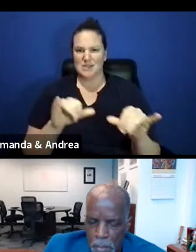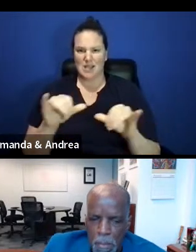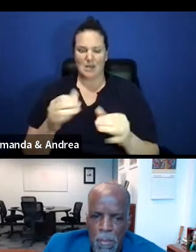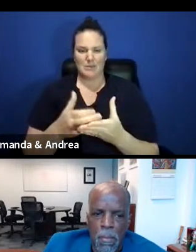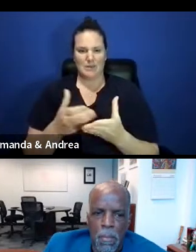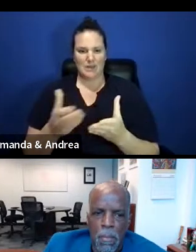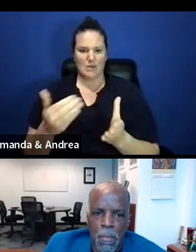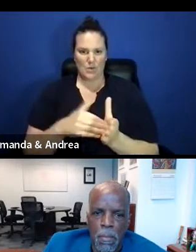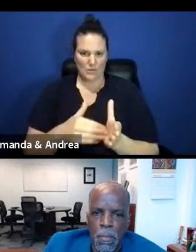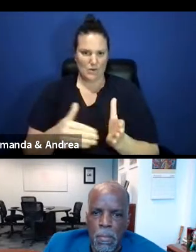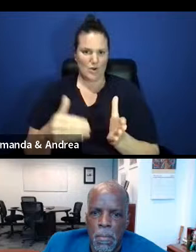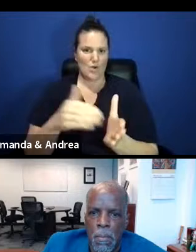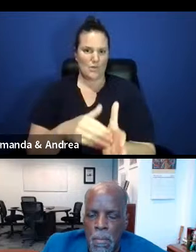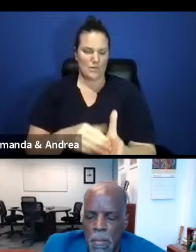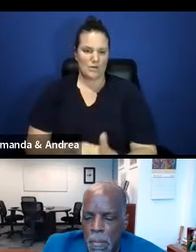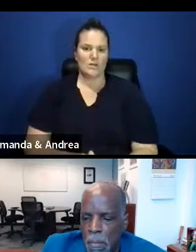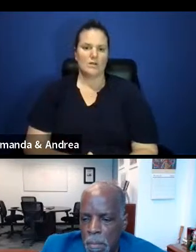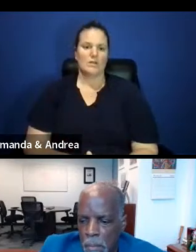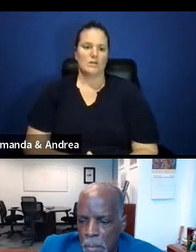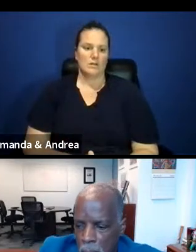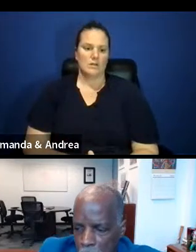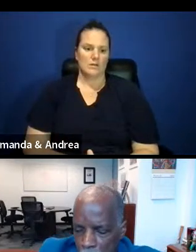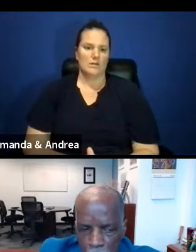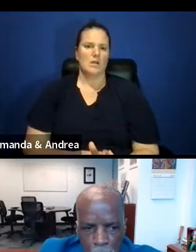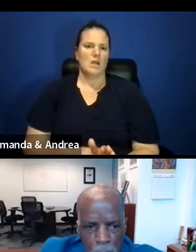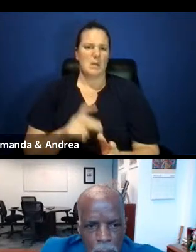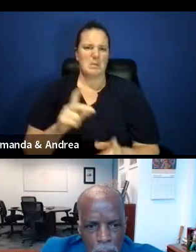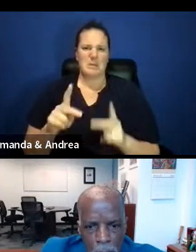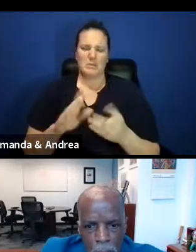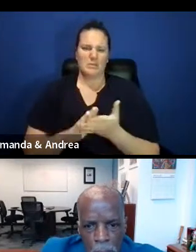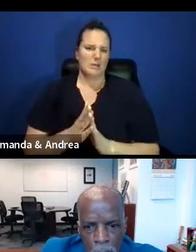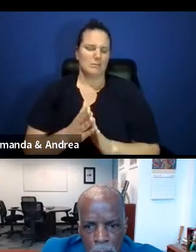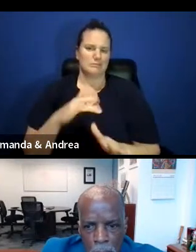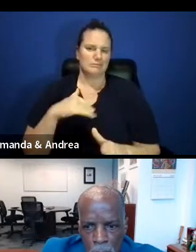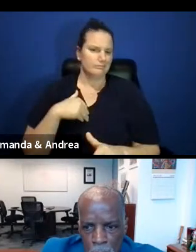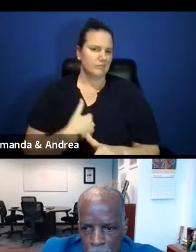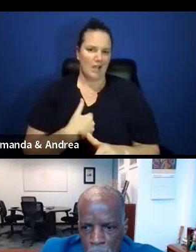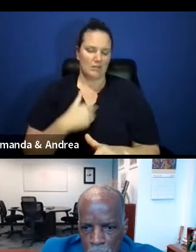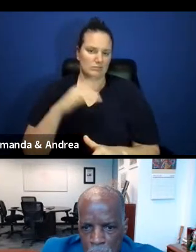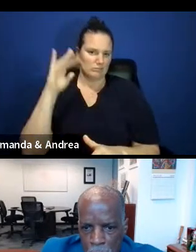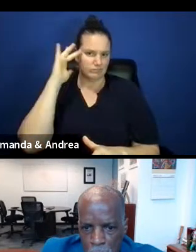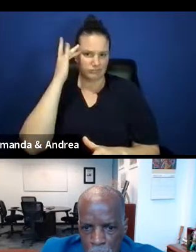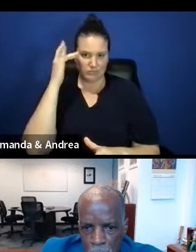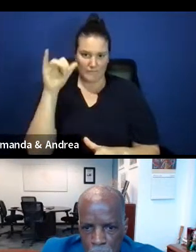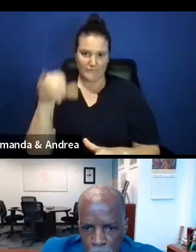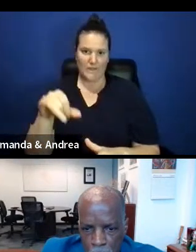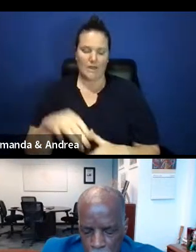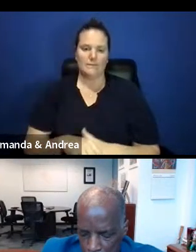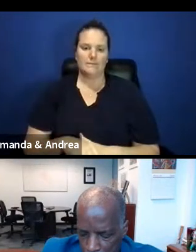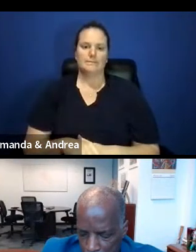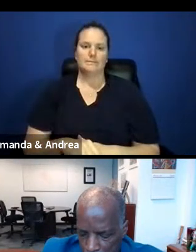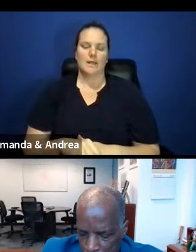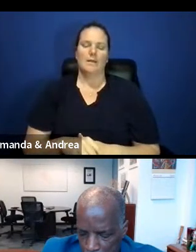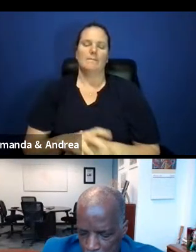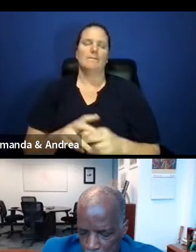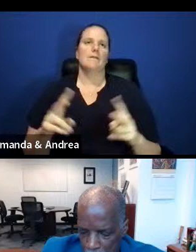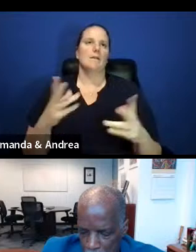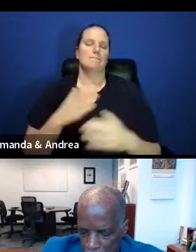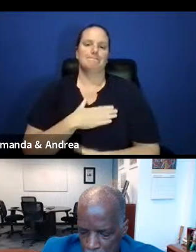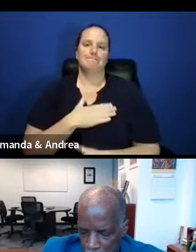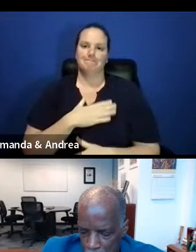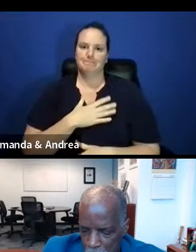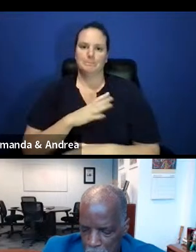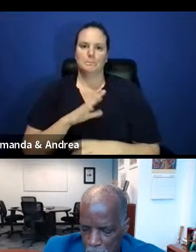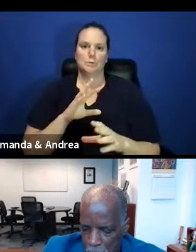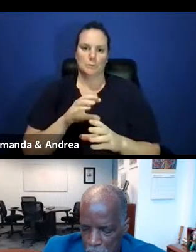over and over, and people really do get tired of it. So I'm so pleased to be part